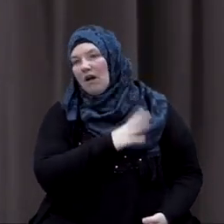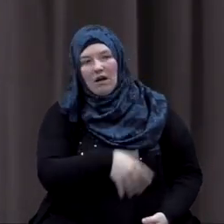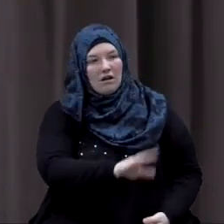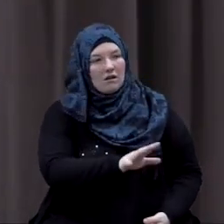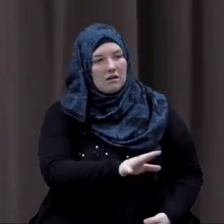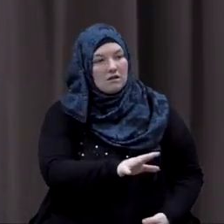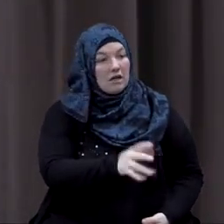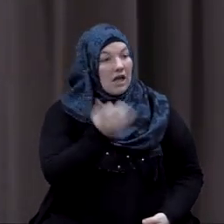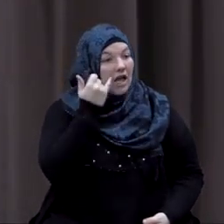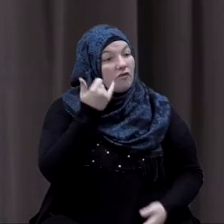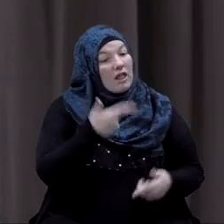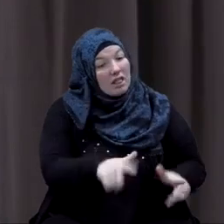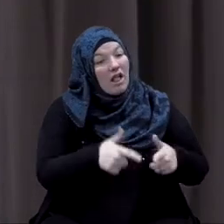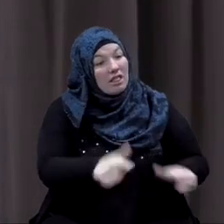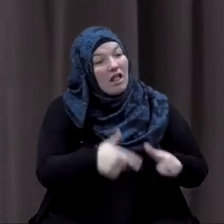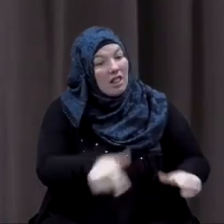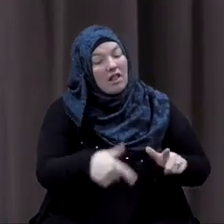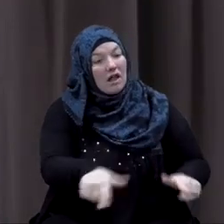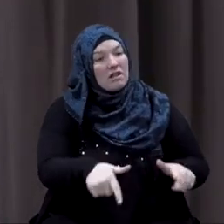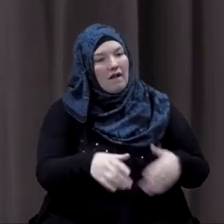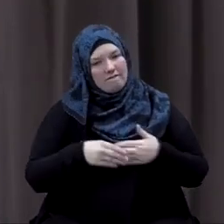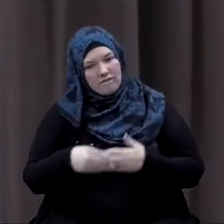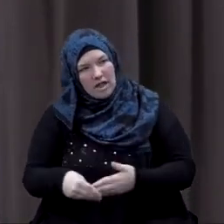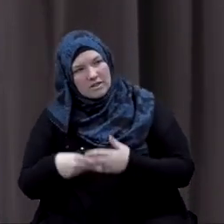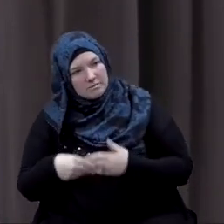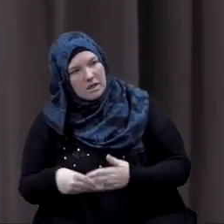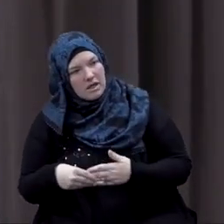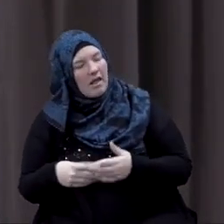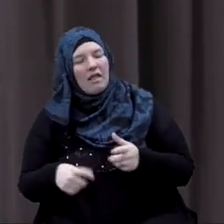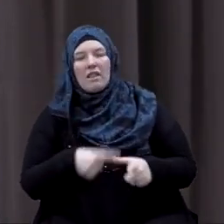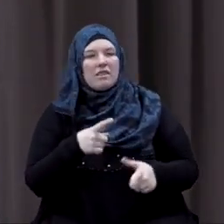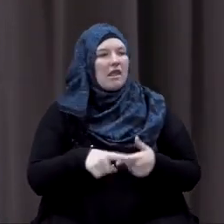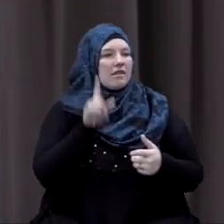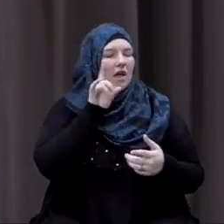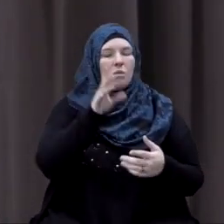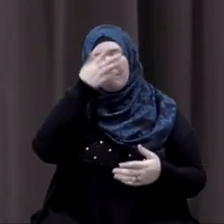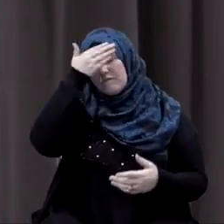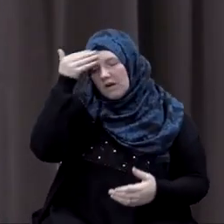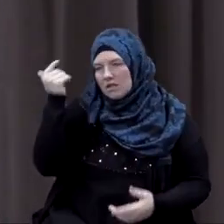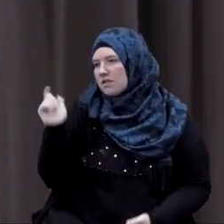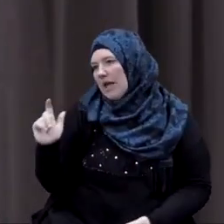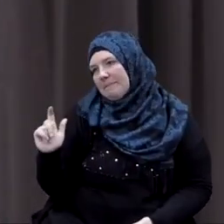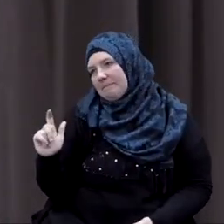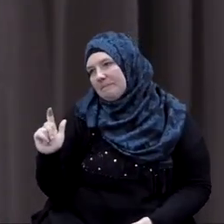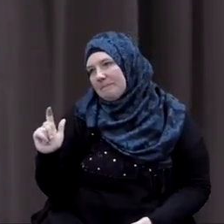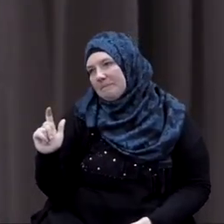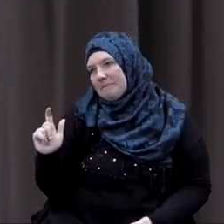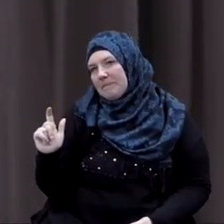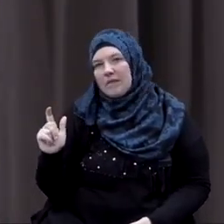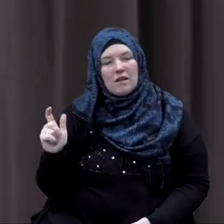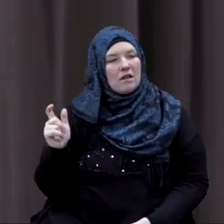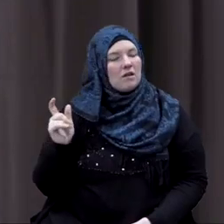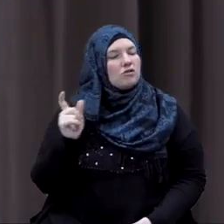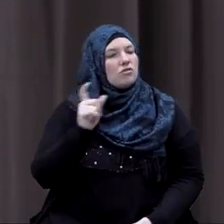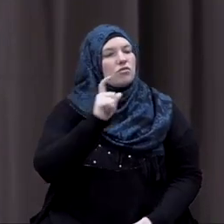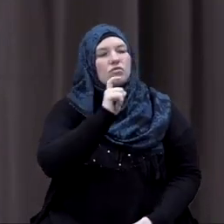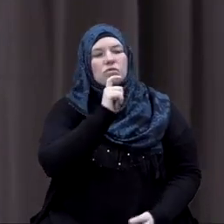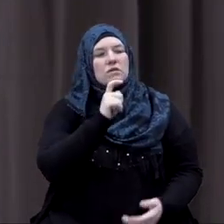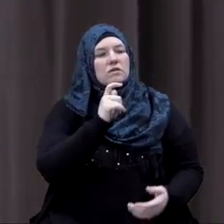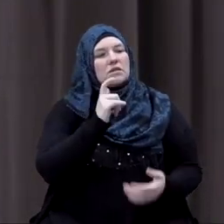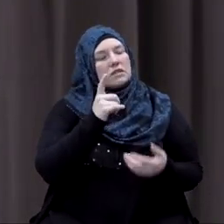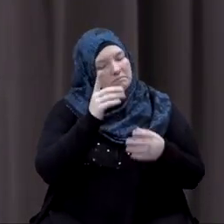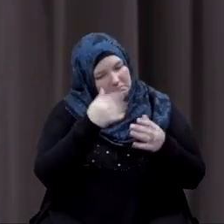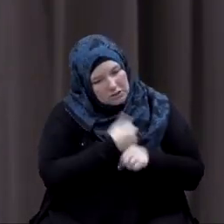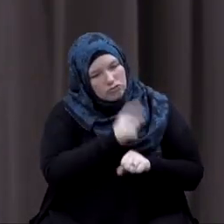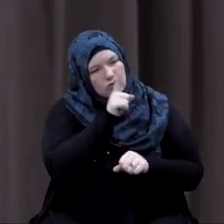Otherwise, they will get lost. They will not be able to hold on to Islam if whatever their friends are